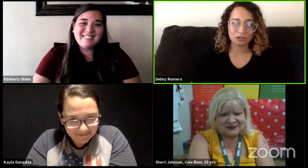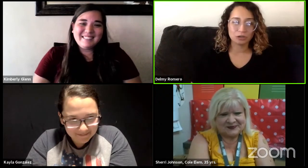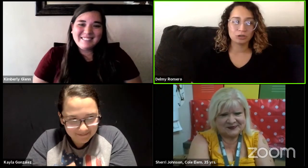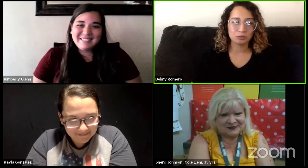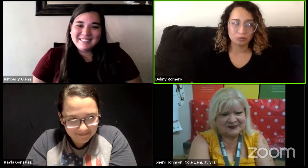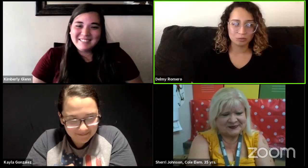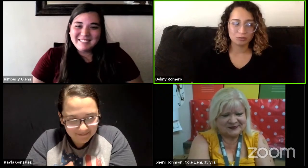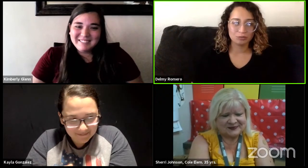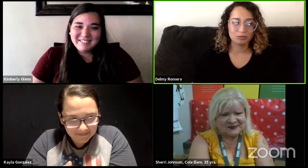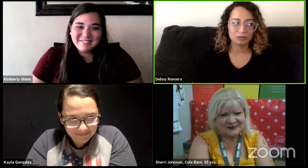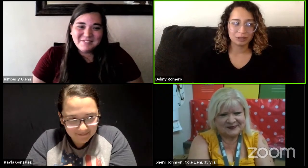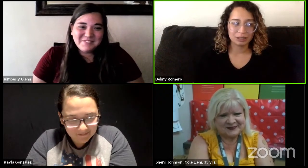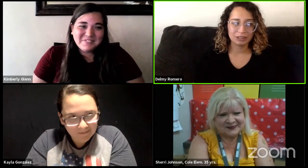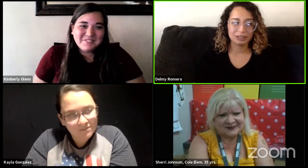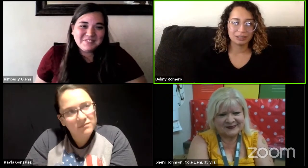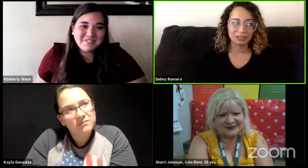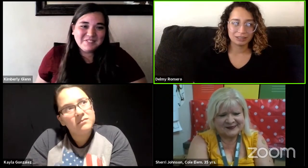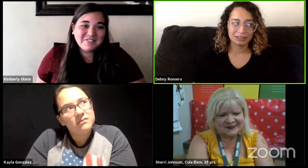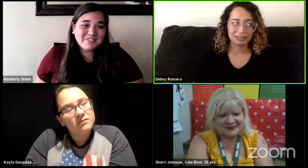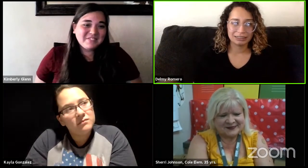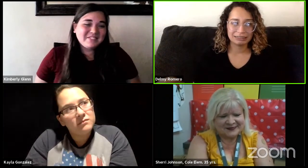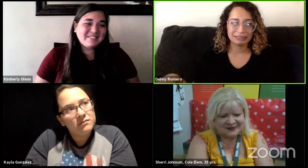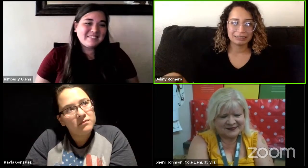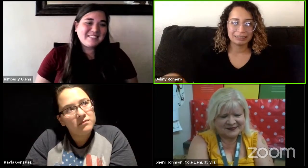Sharon saying true.